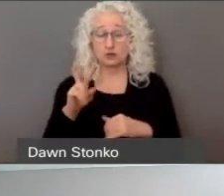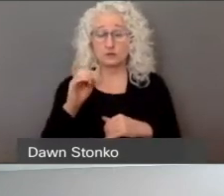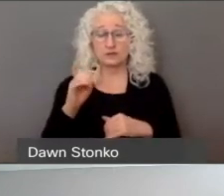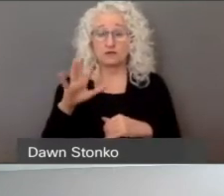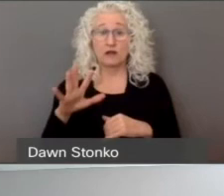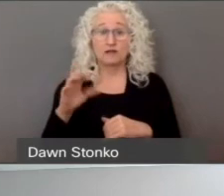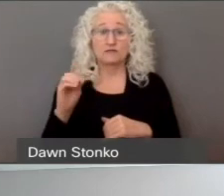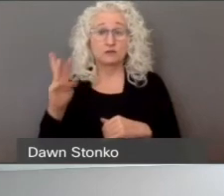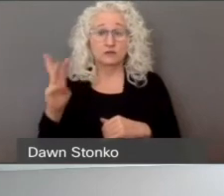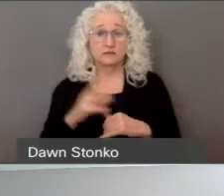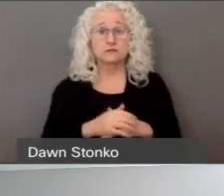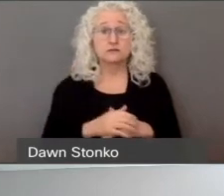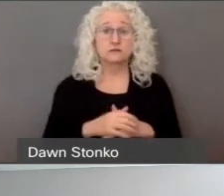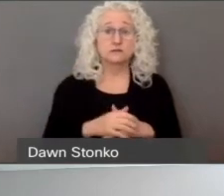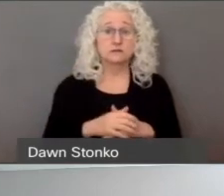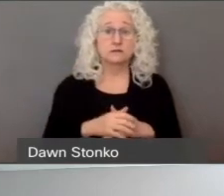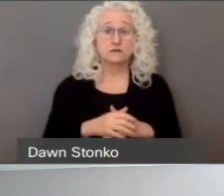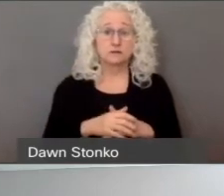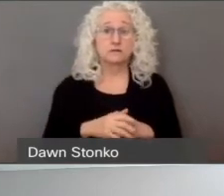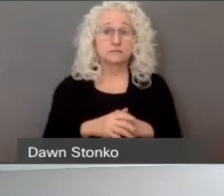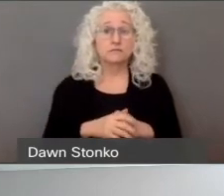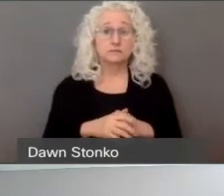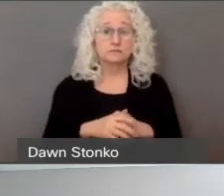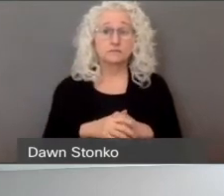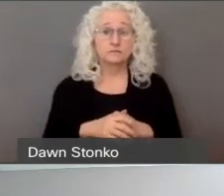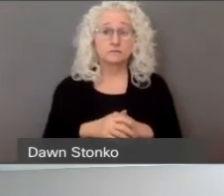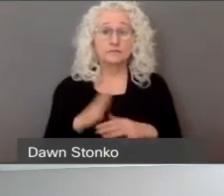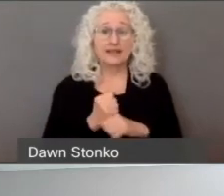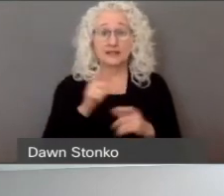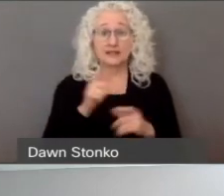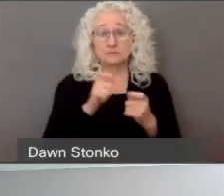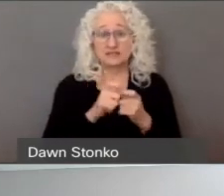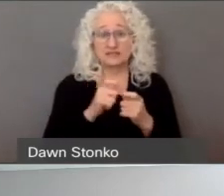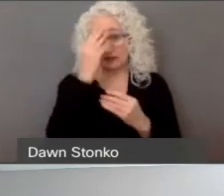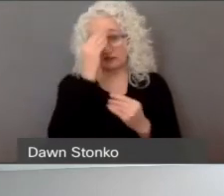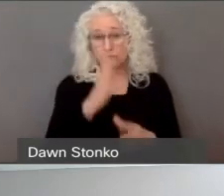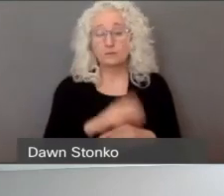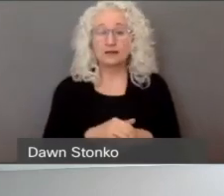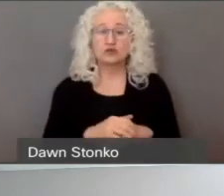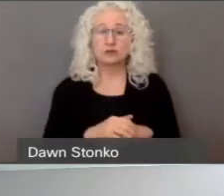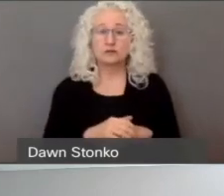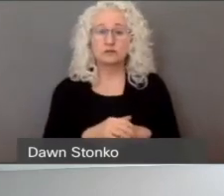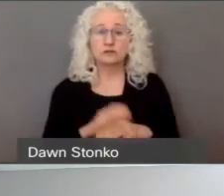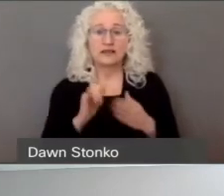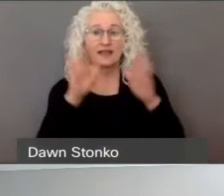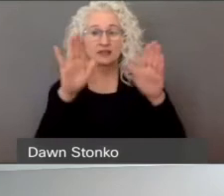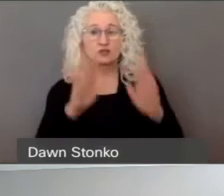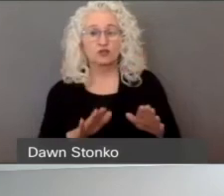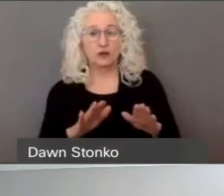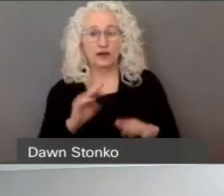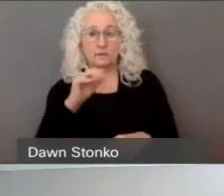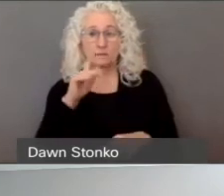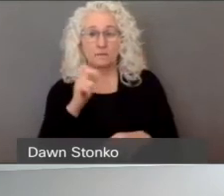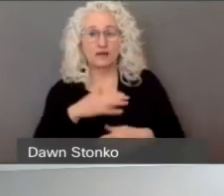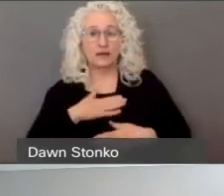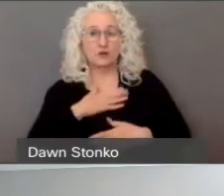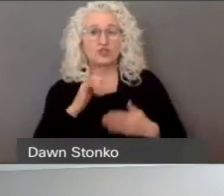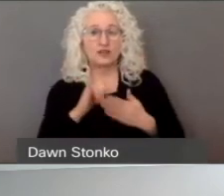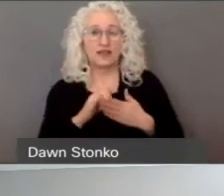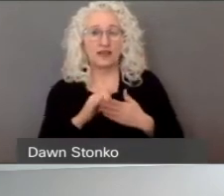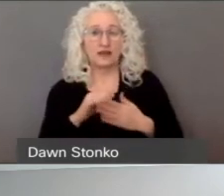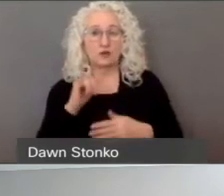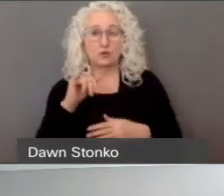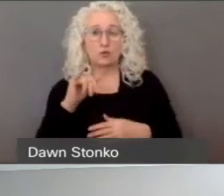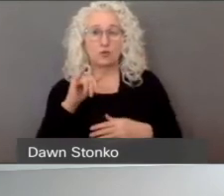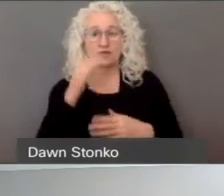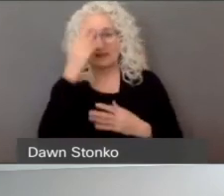833-572-0502, and get a specific answer if you need to. No, that's great, Mike. I appreciate that. On the infographics